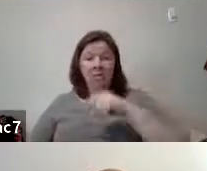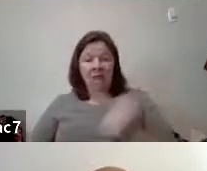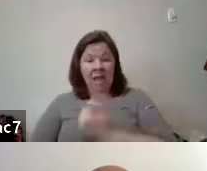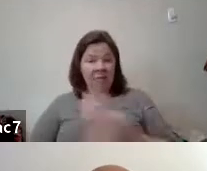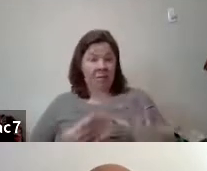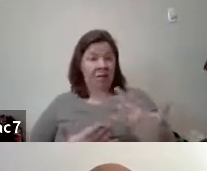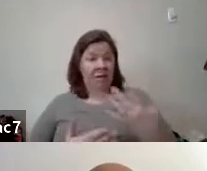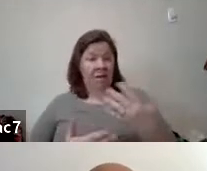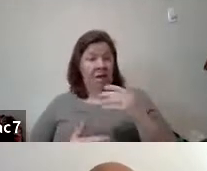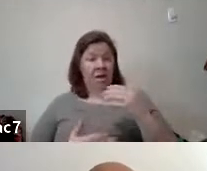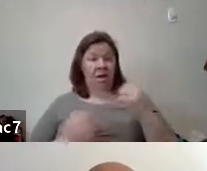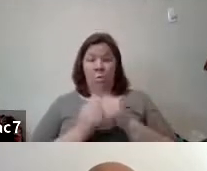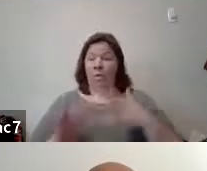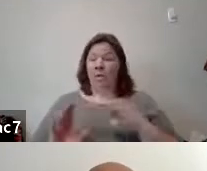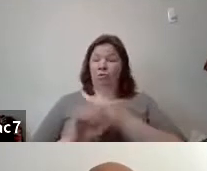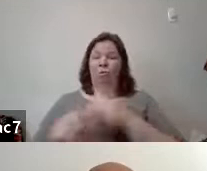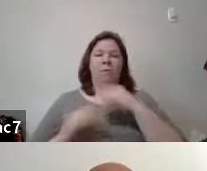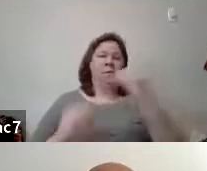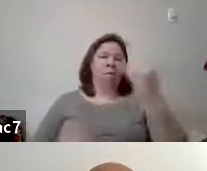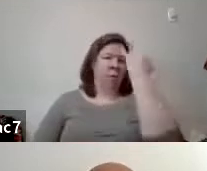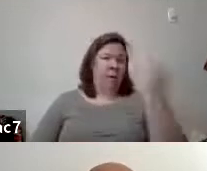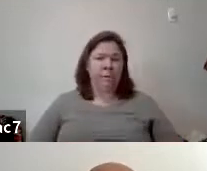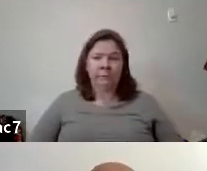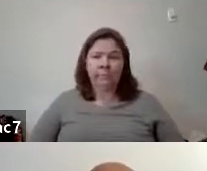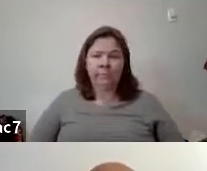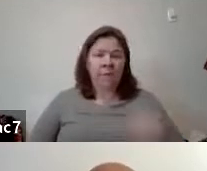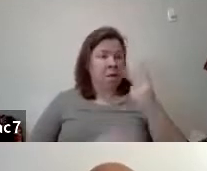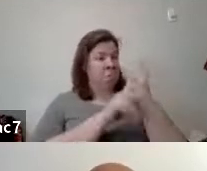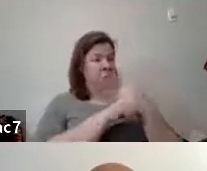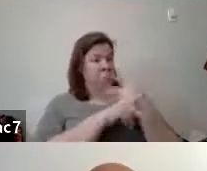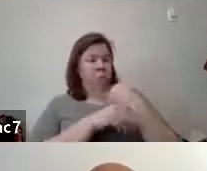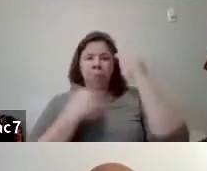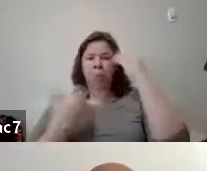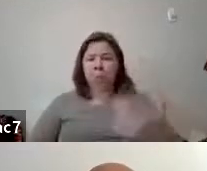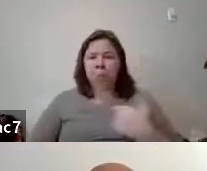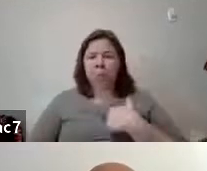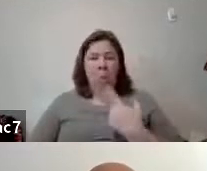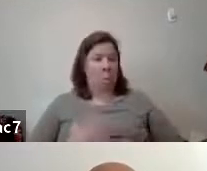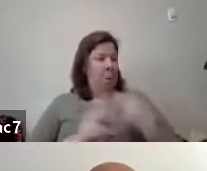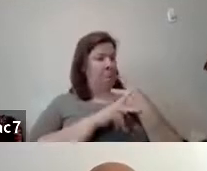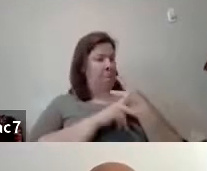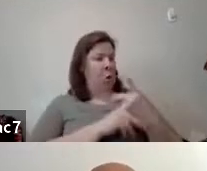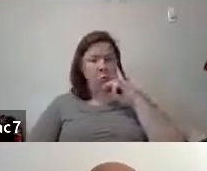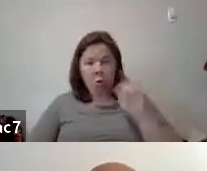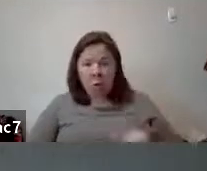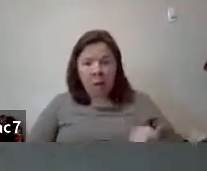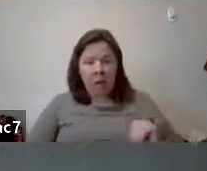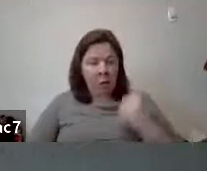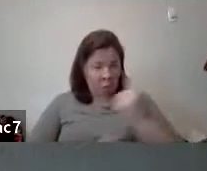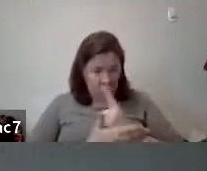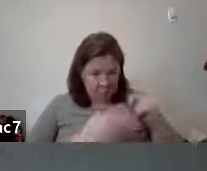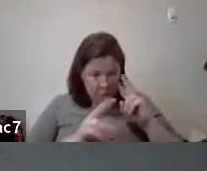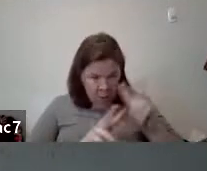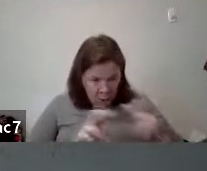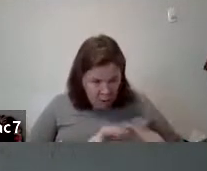day I joined, I had no idea. I never even knew that there were products. I didn't know what the products were. It took me about a week to